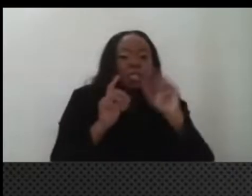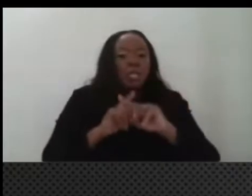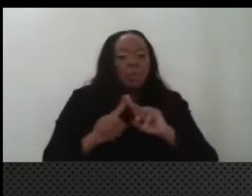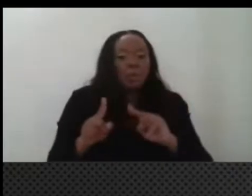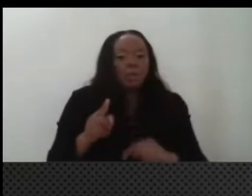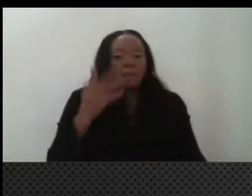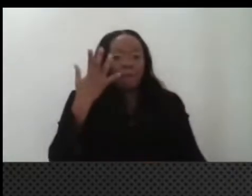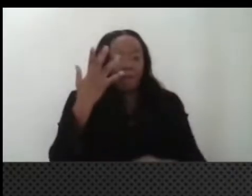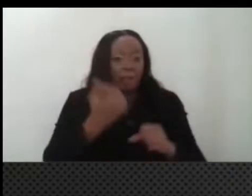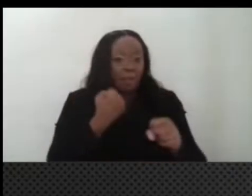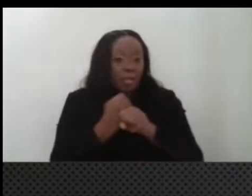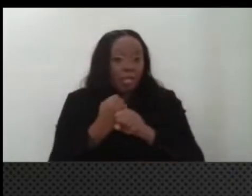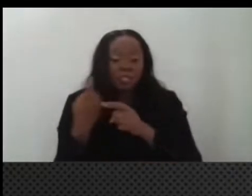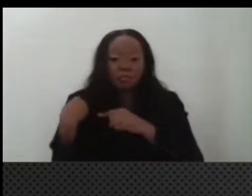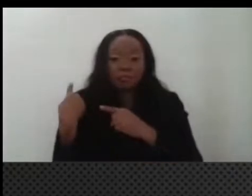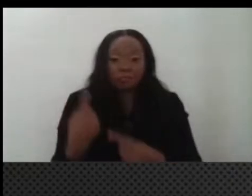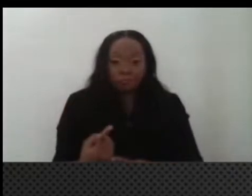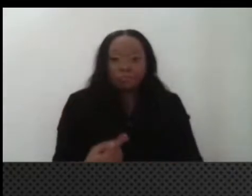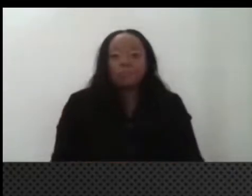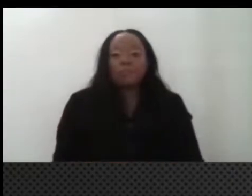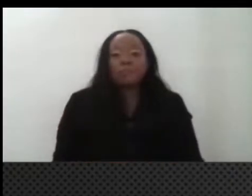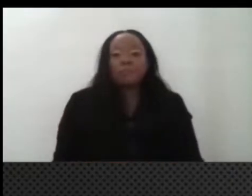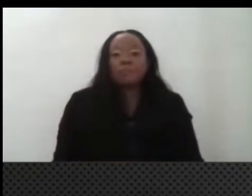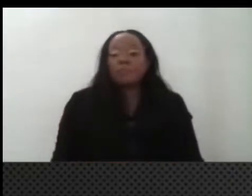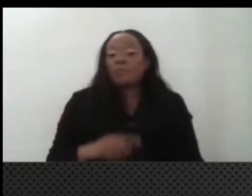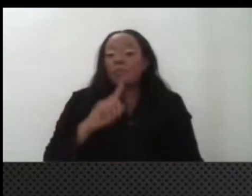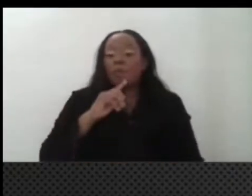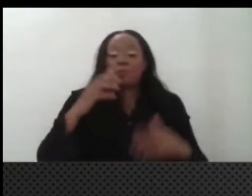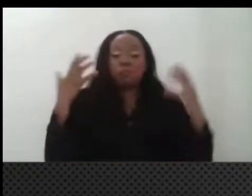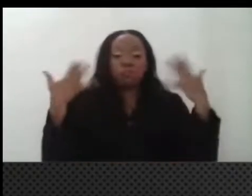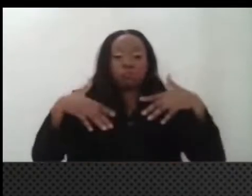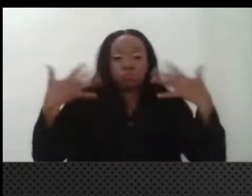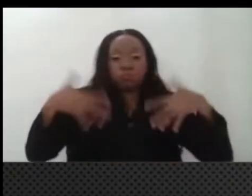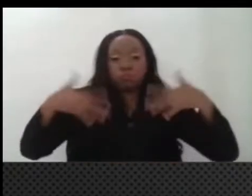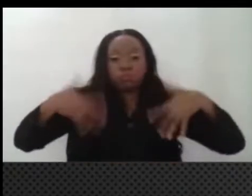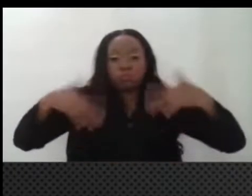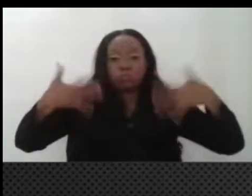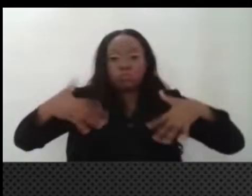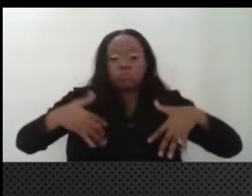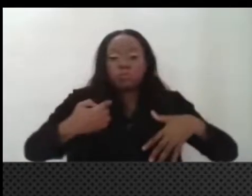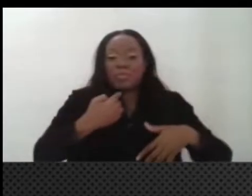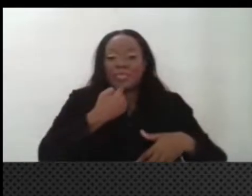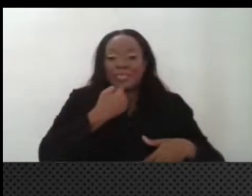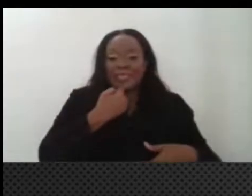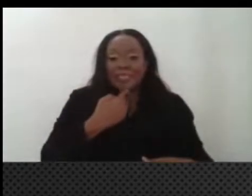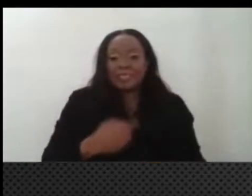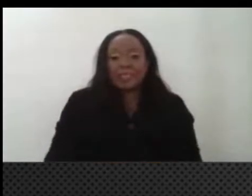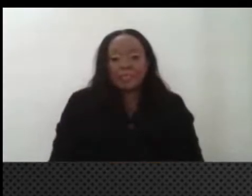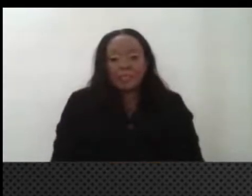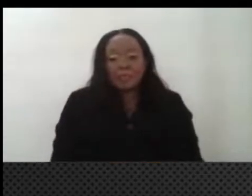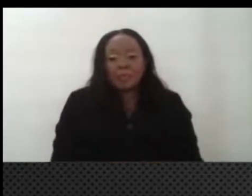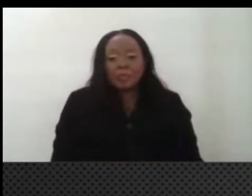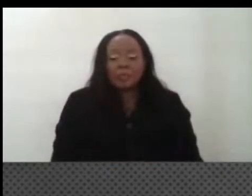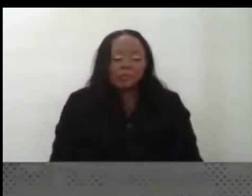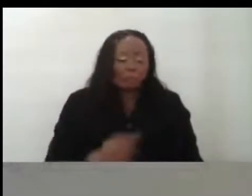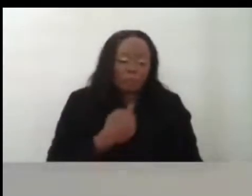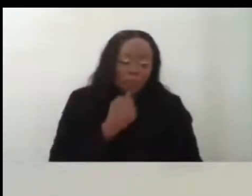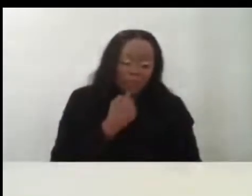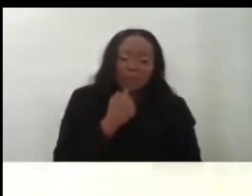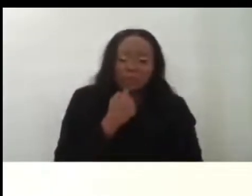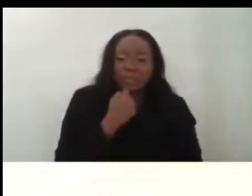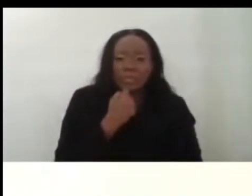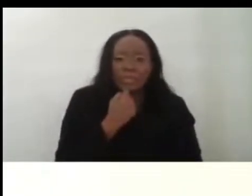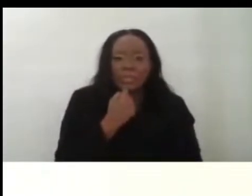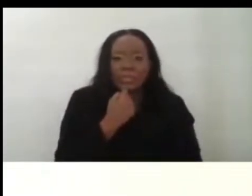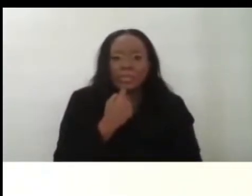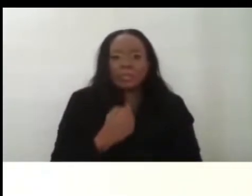Last 5 years, it's really incredible. This is really serious. Very serious.